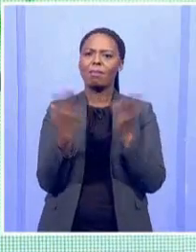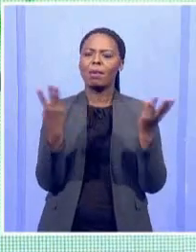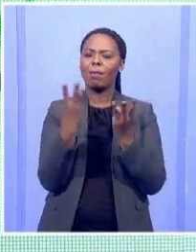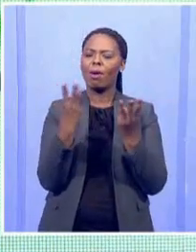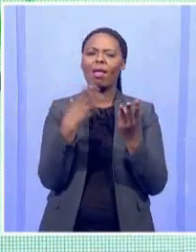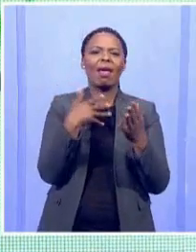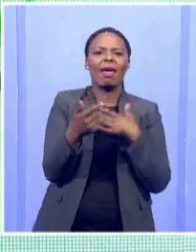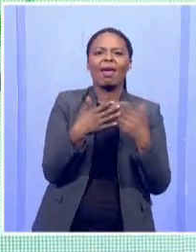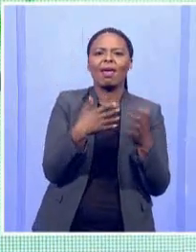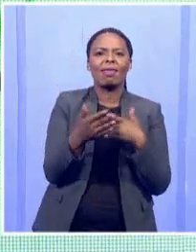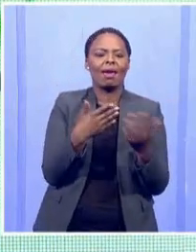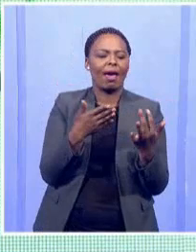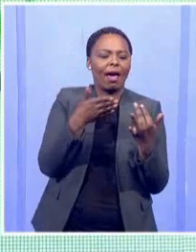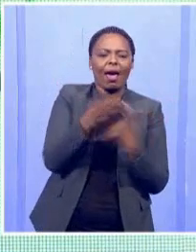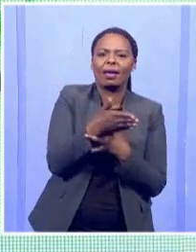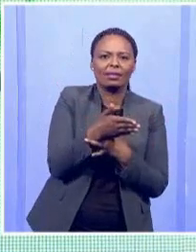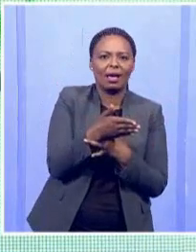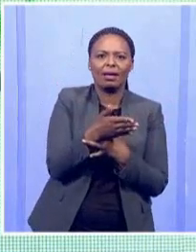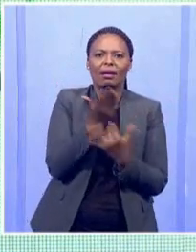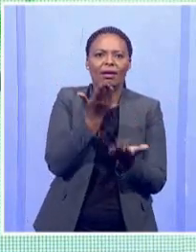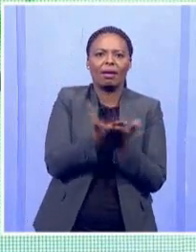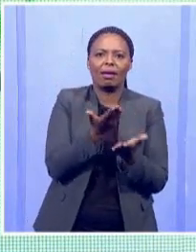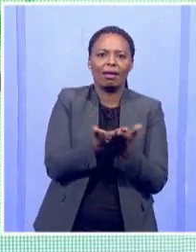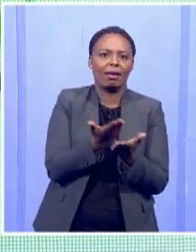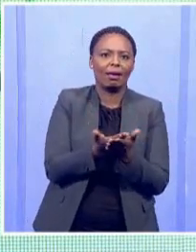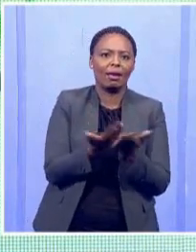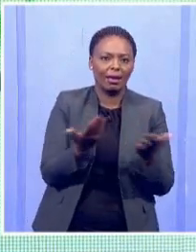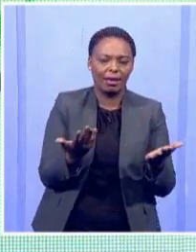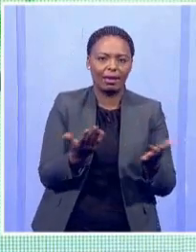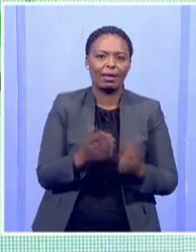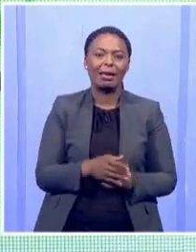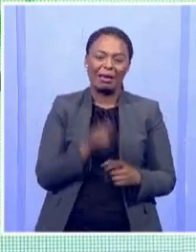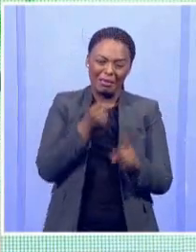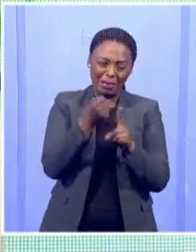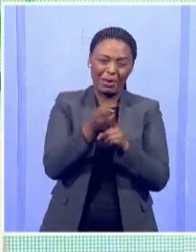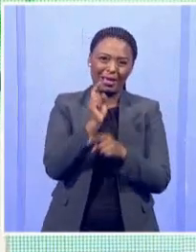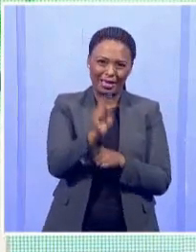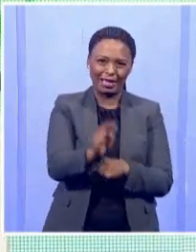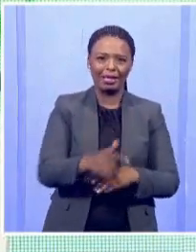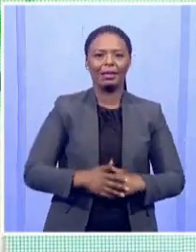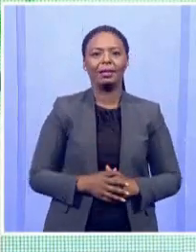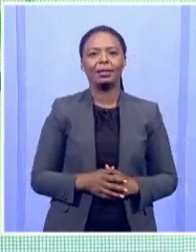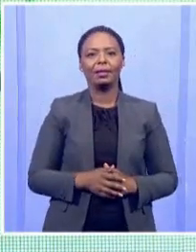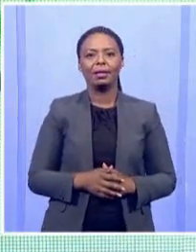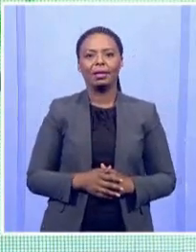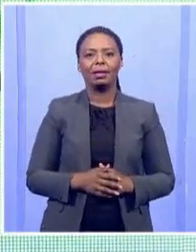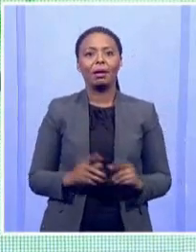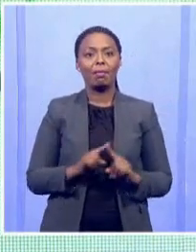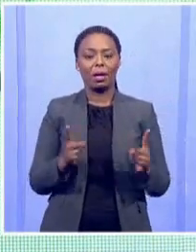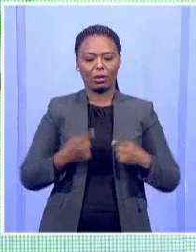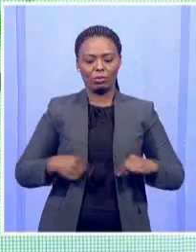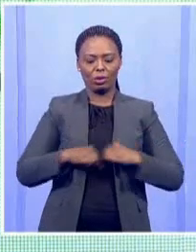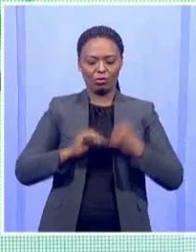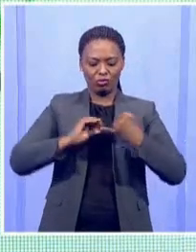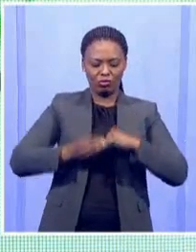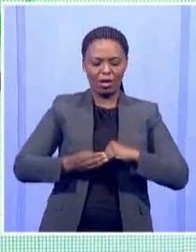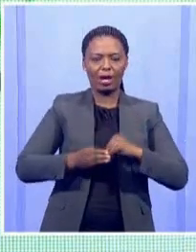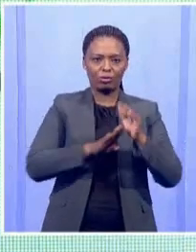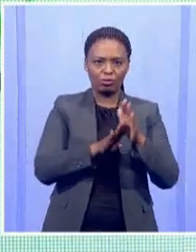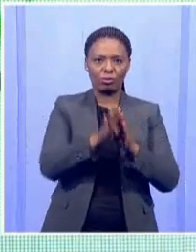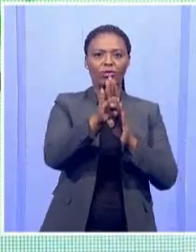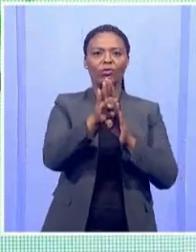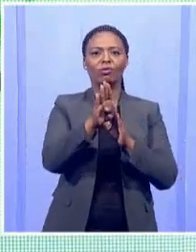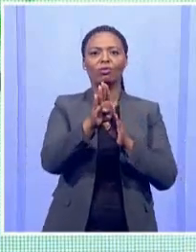where a patient presents. We are currently working on the various steps to improve our health information systems,